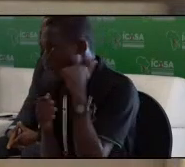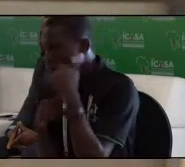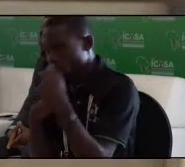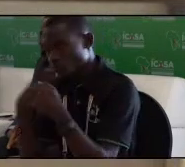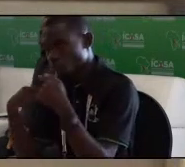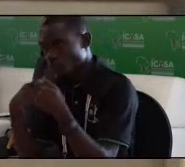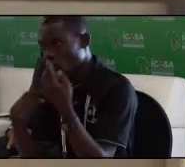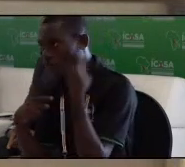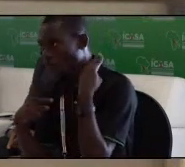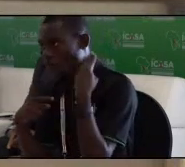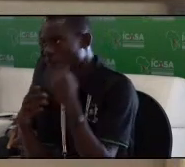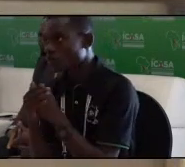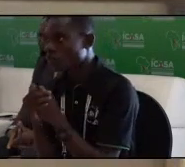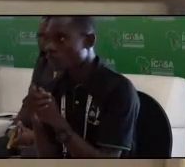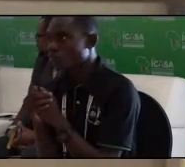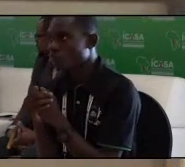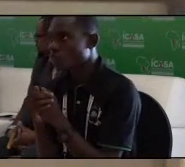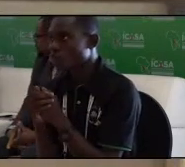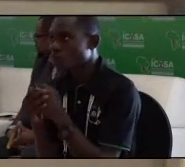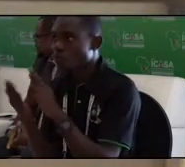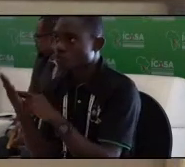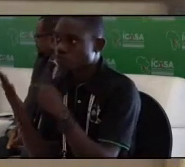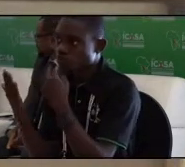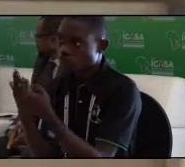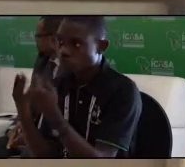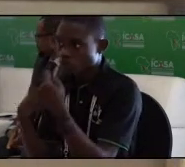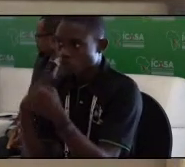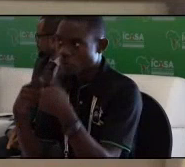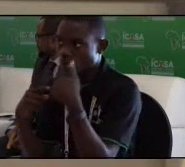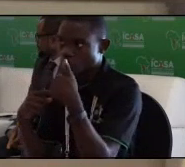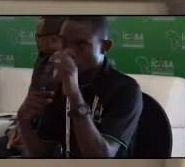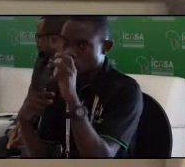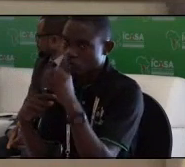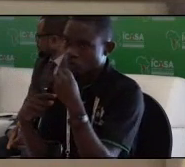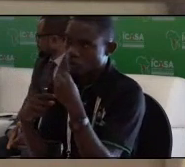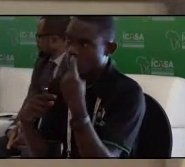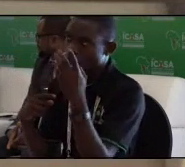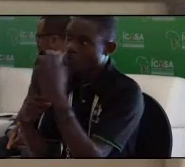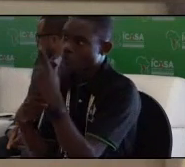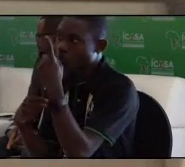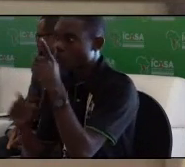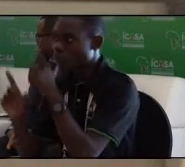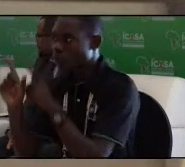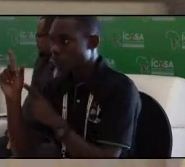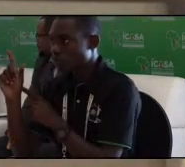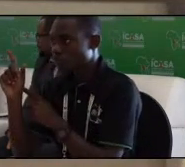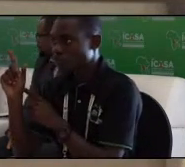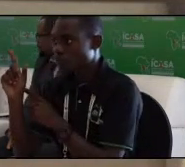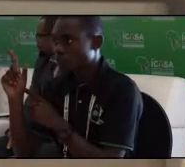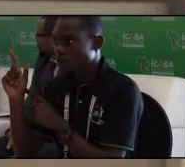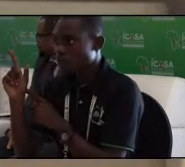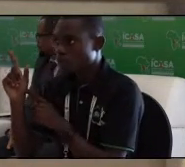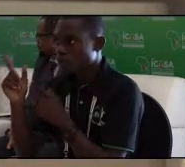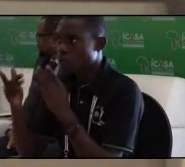the other session, was that registration would take 6 months to 1 year. So thanks